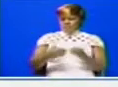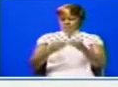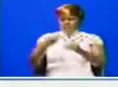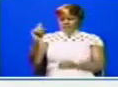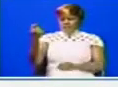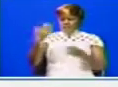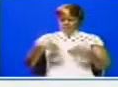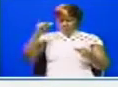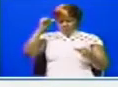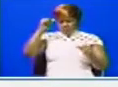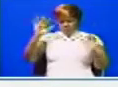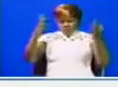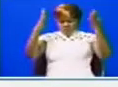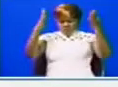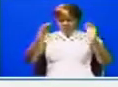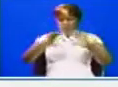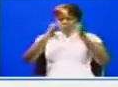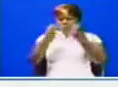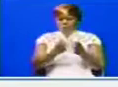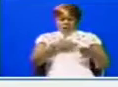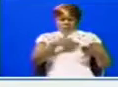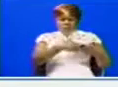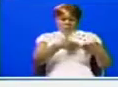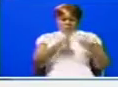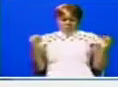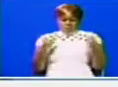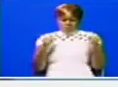Kenyans in commemorating the World Pneumonia Day. Take a look.